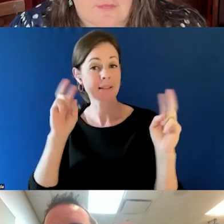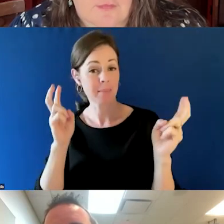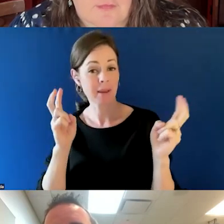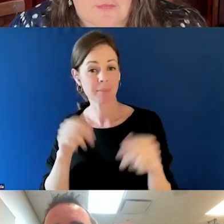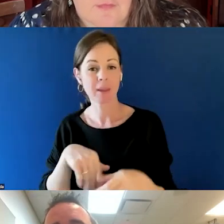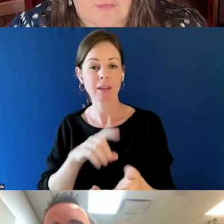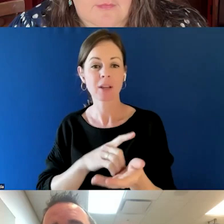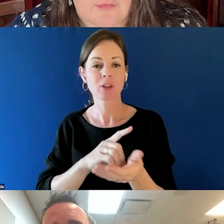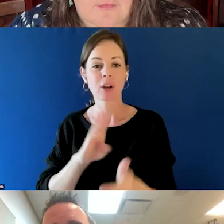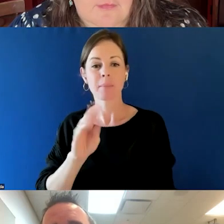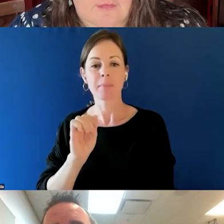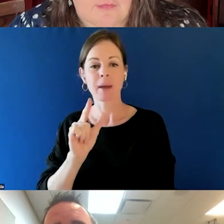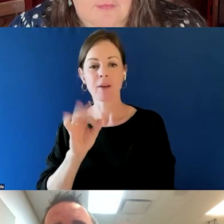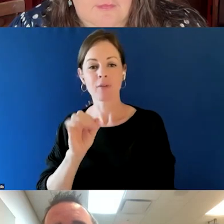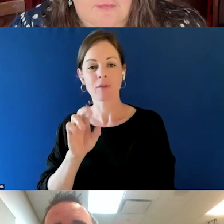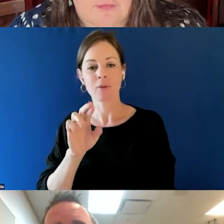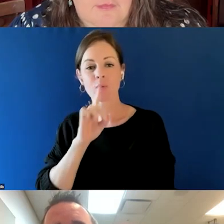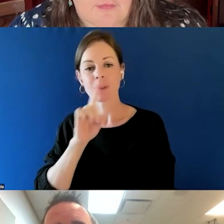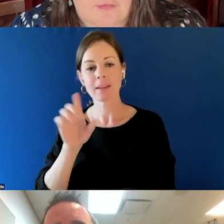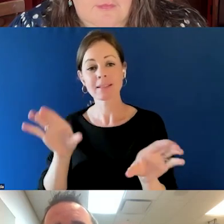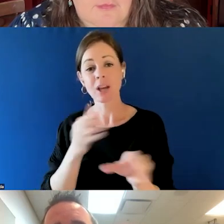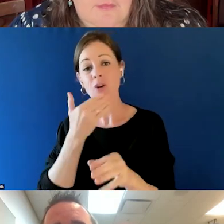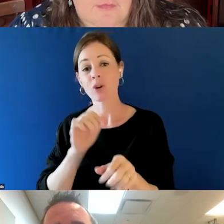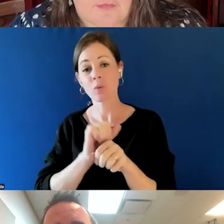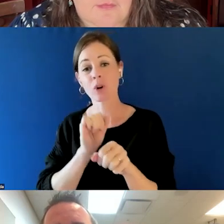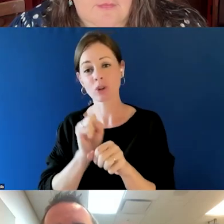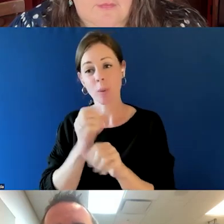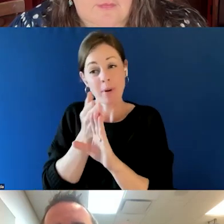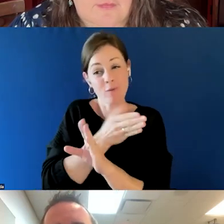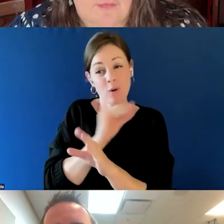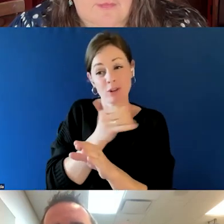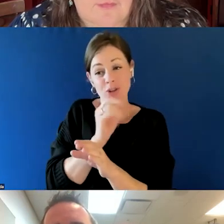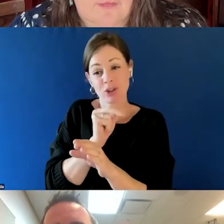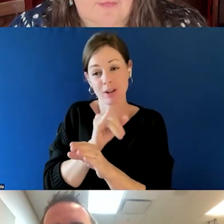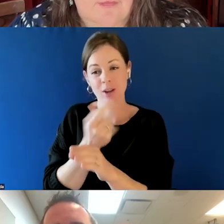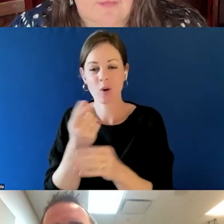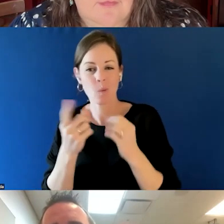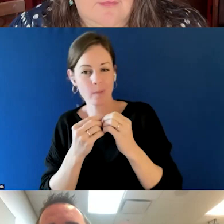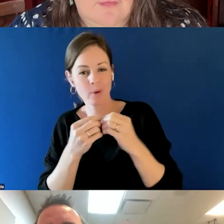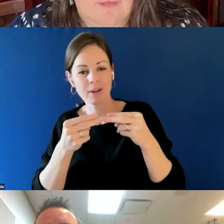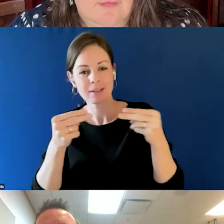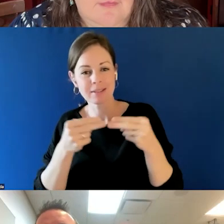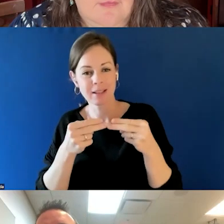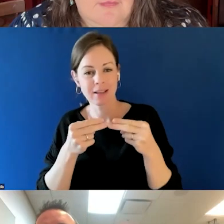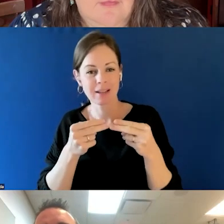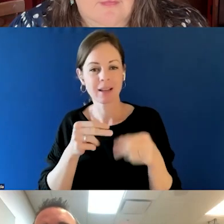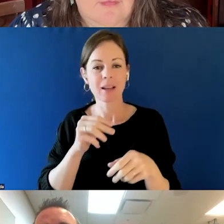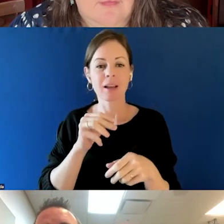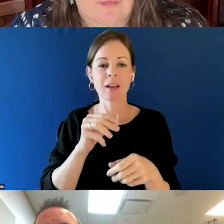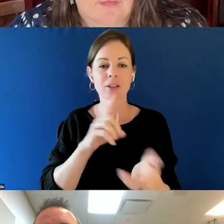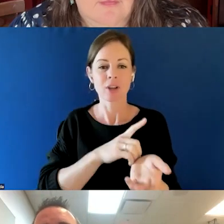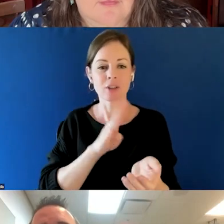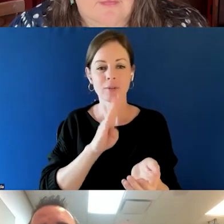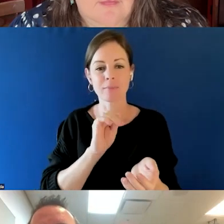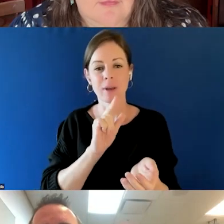Balfour has done some good work. So I think before we get to Johnny, we got one more slide, next slide, where Dr. Balfour is going to talk a little bit about how we're